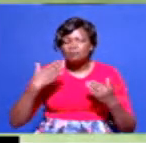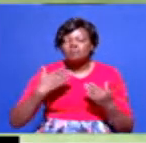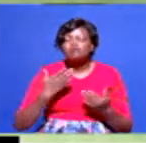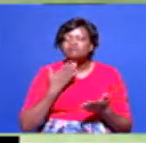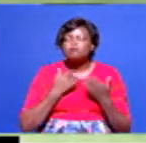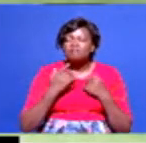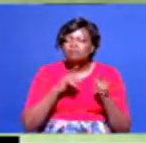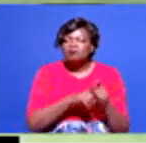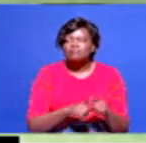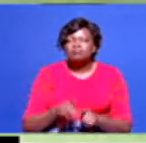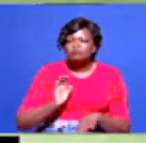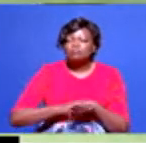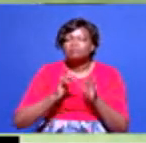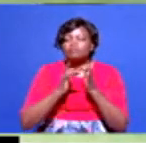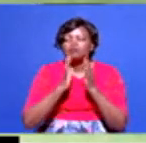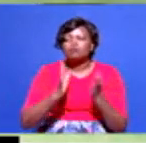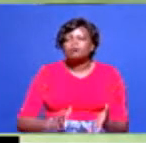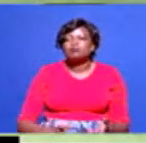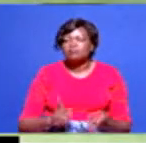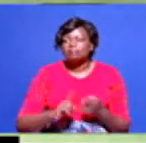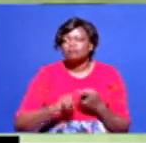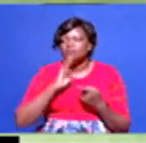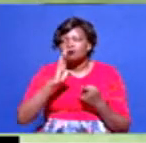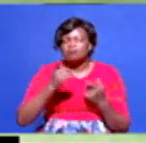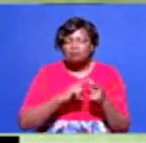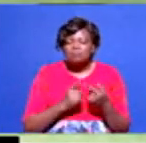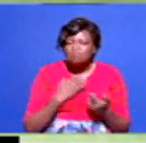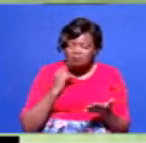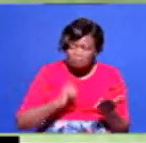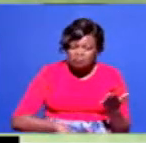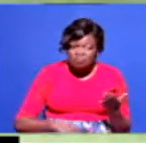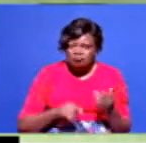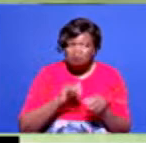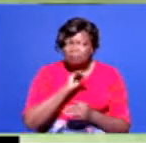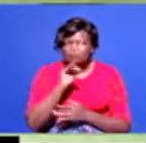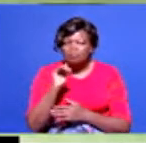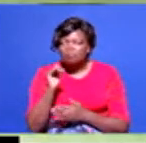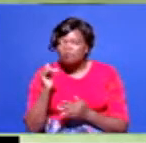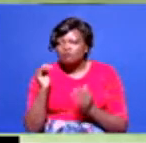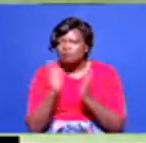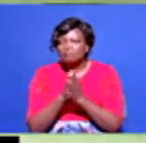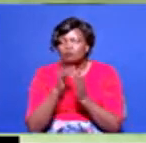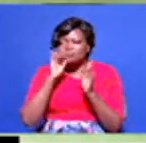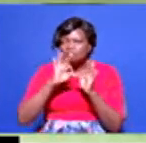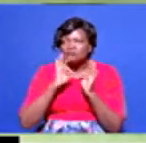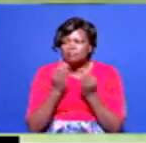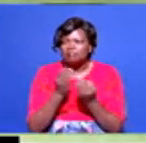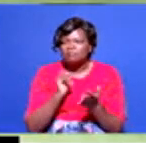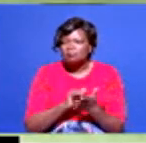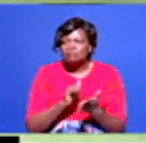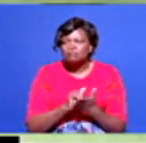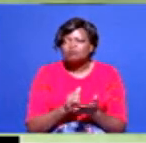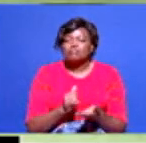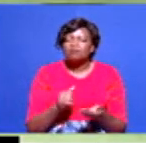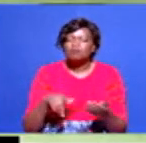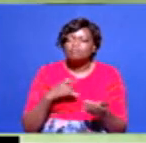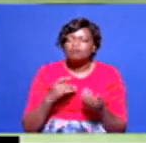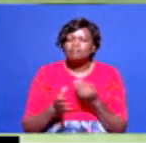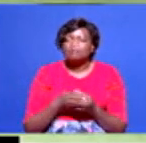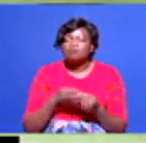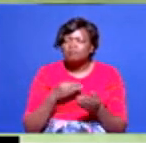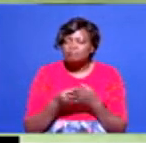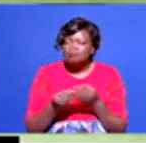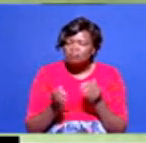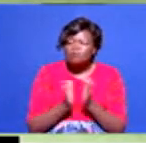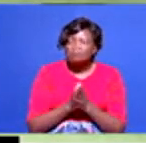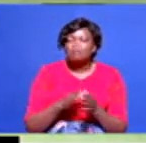good Christian to be. We also want to ask and pray for his family, that they may be consoled, that they may find